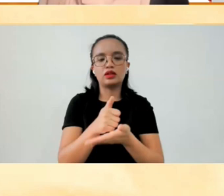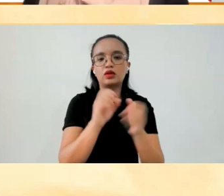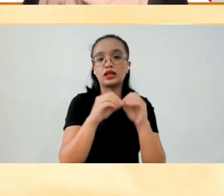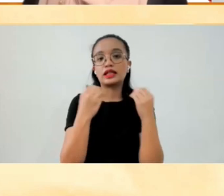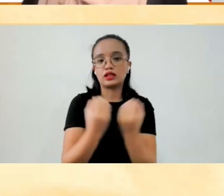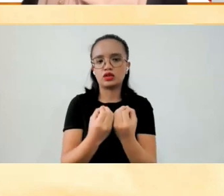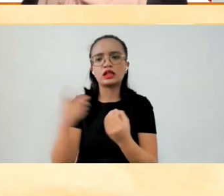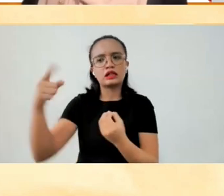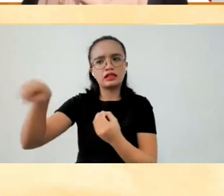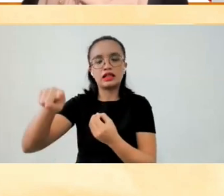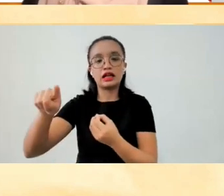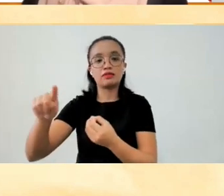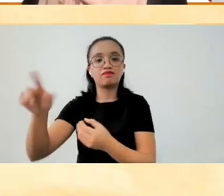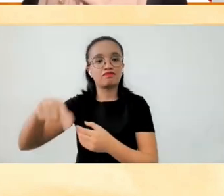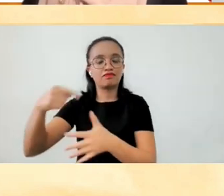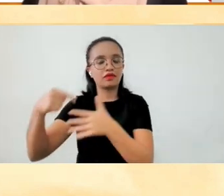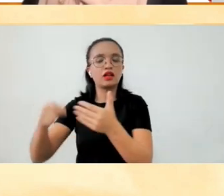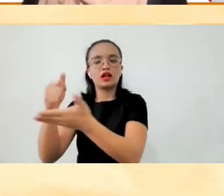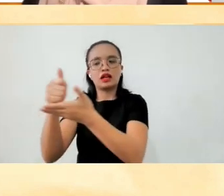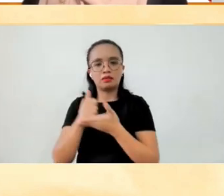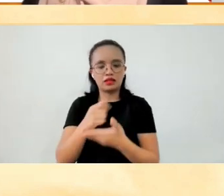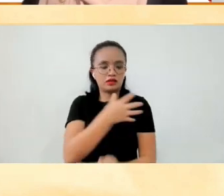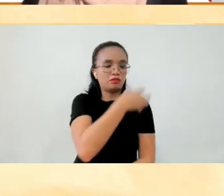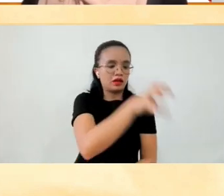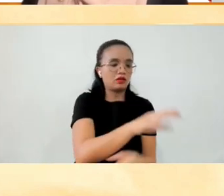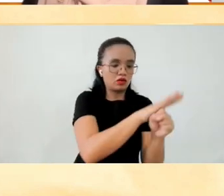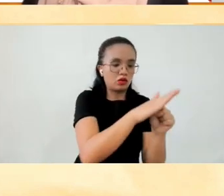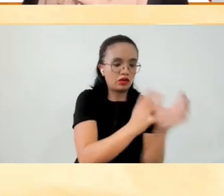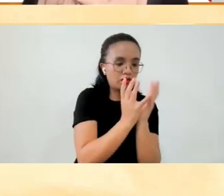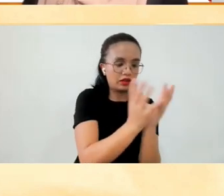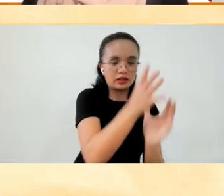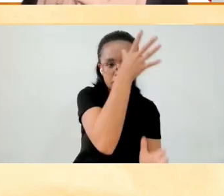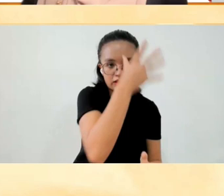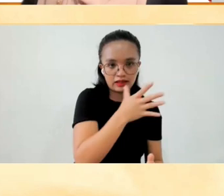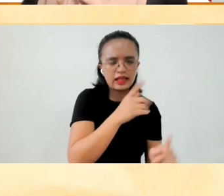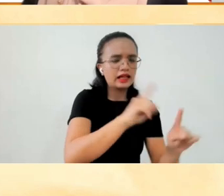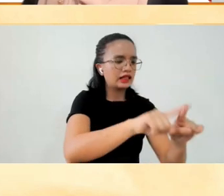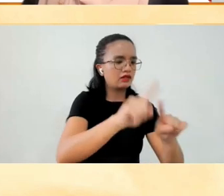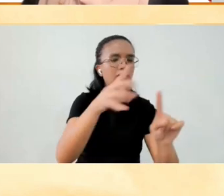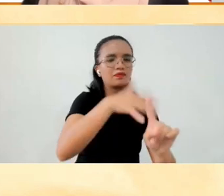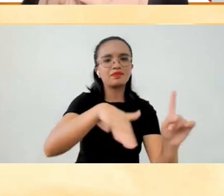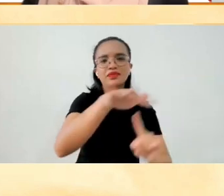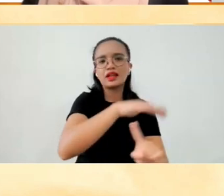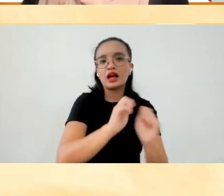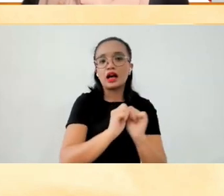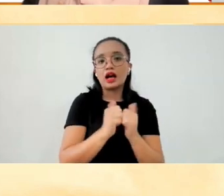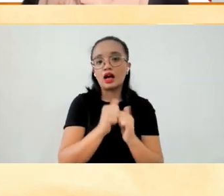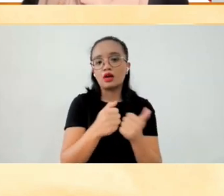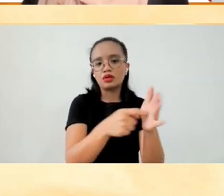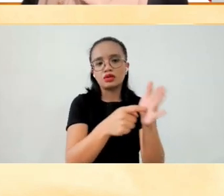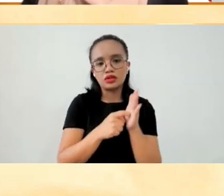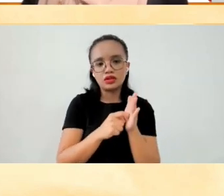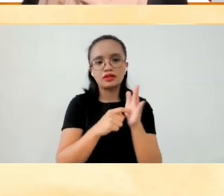us empower local communities, parents, and other stakeholders towards the recognition and